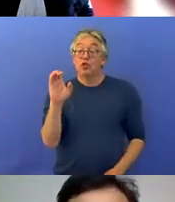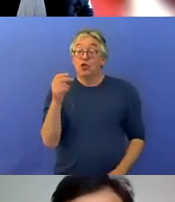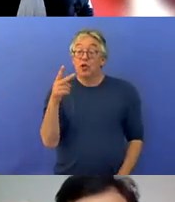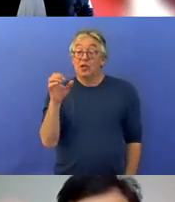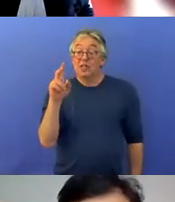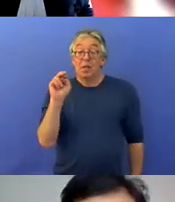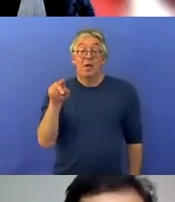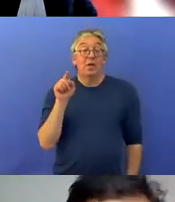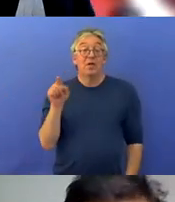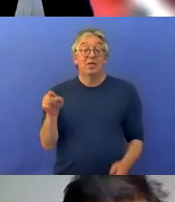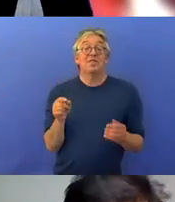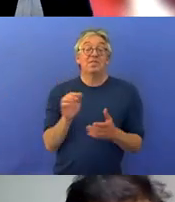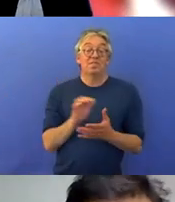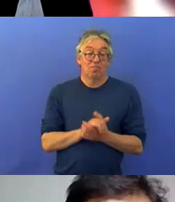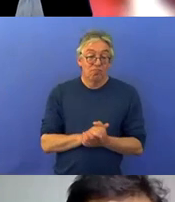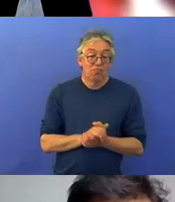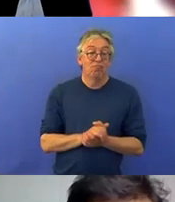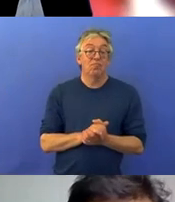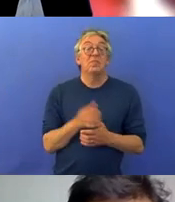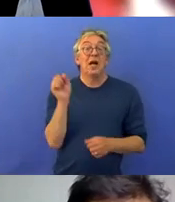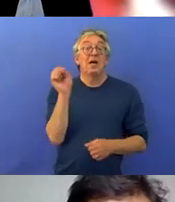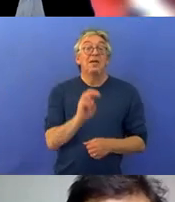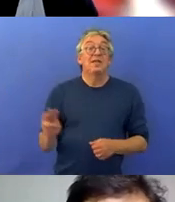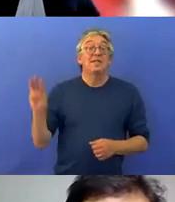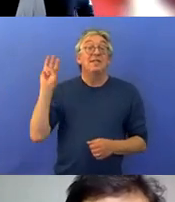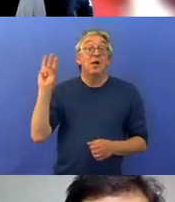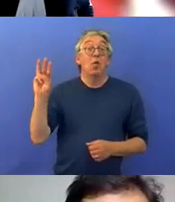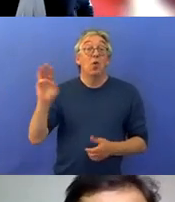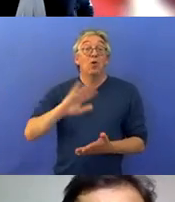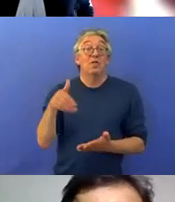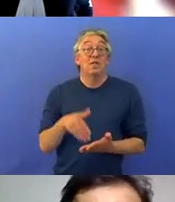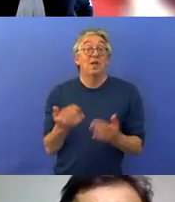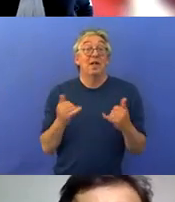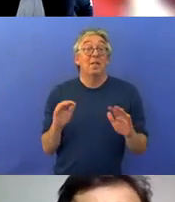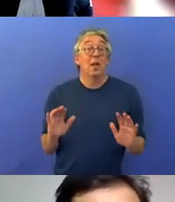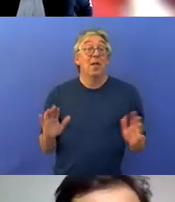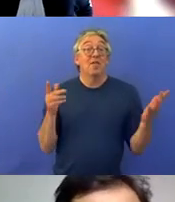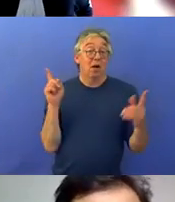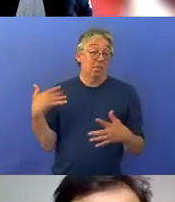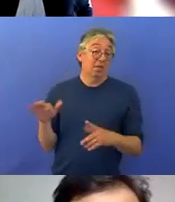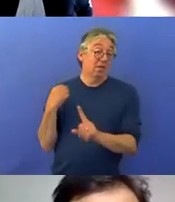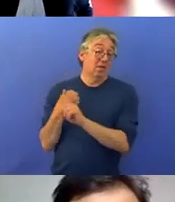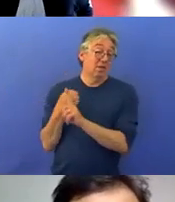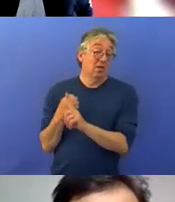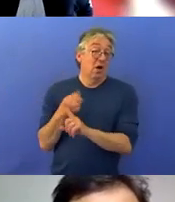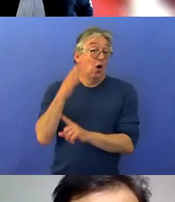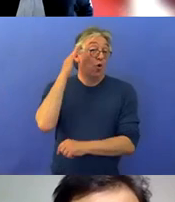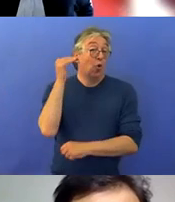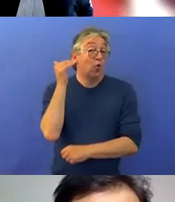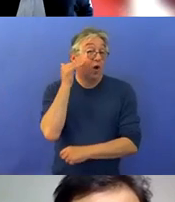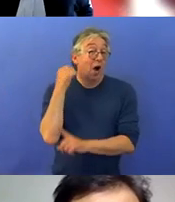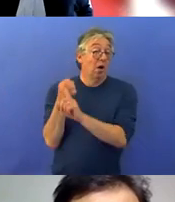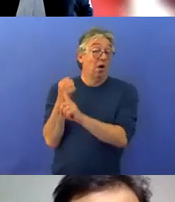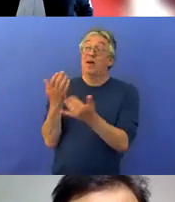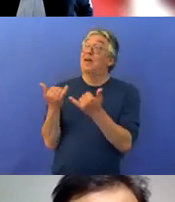of Independent Living, advocating for independent living in South Korea and the potential of a